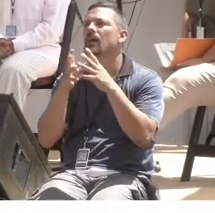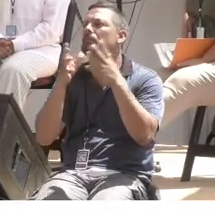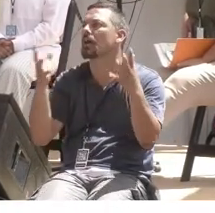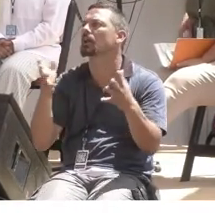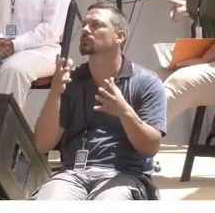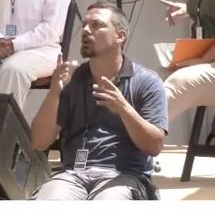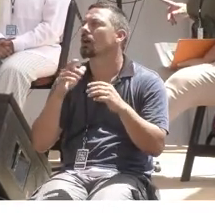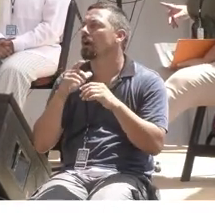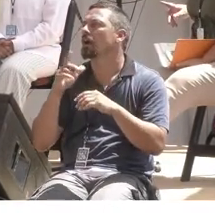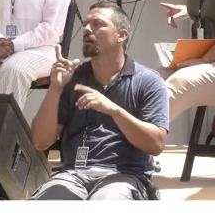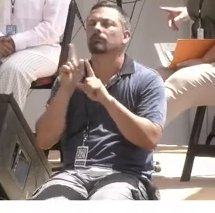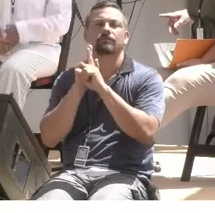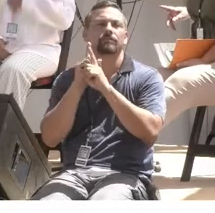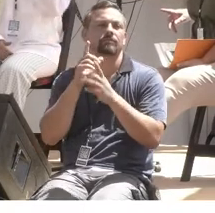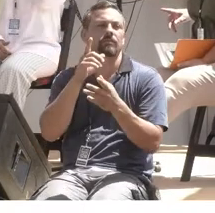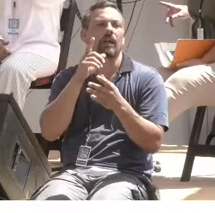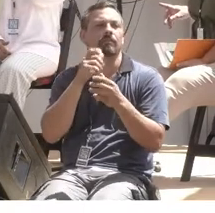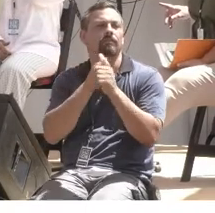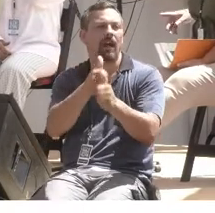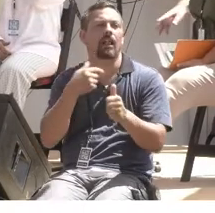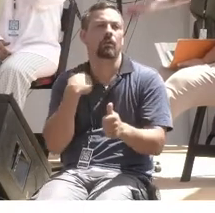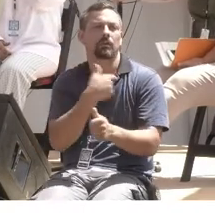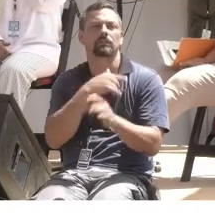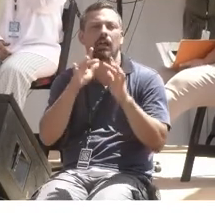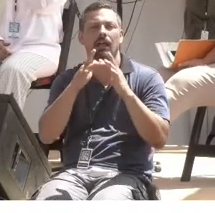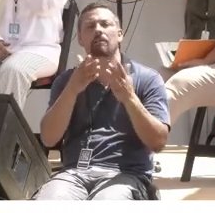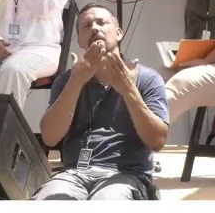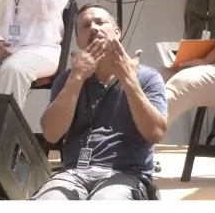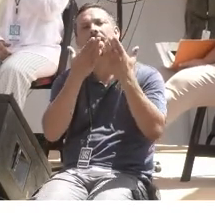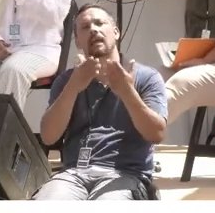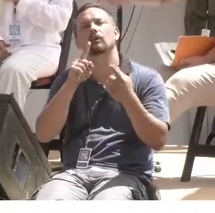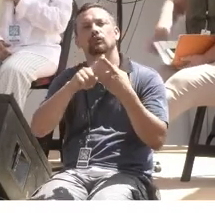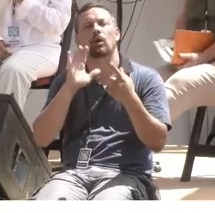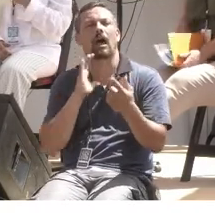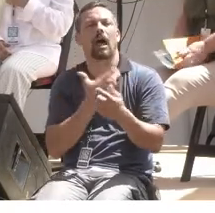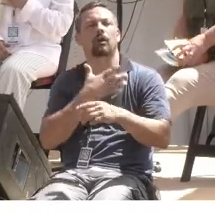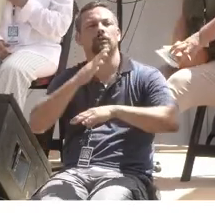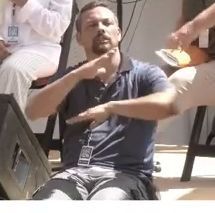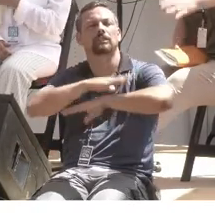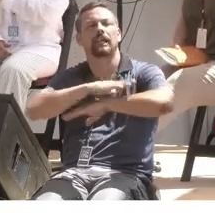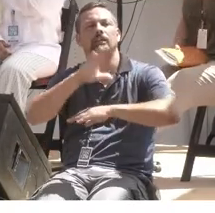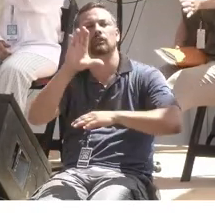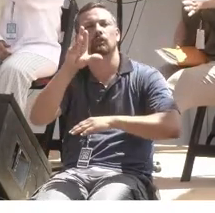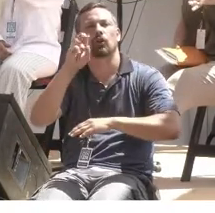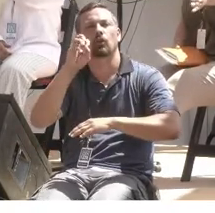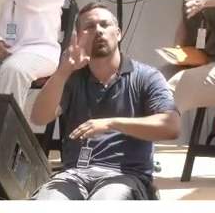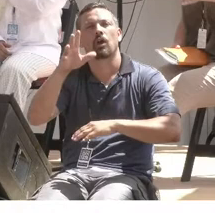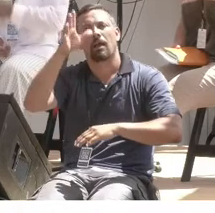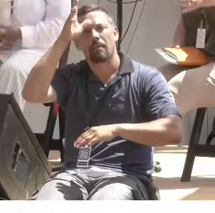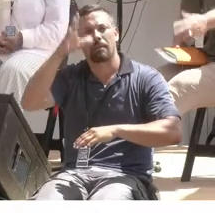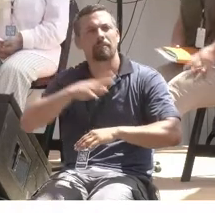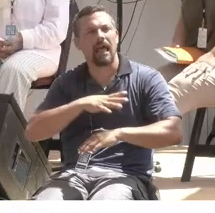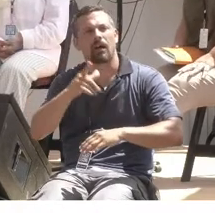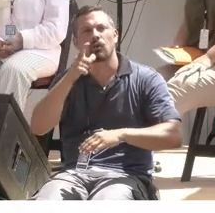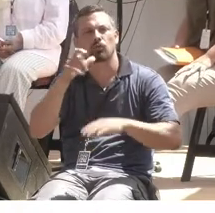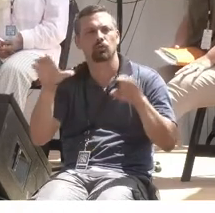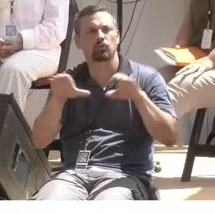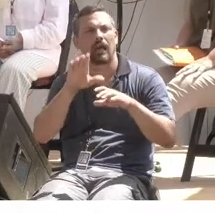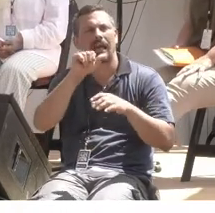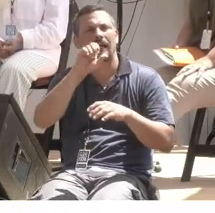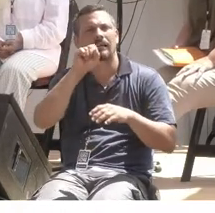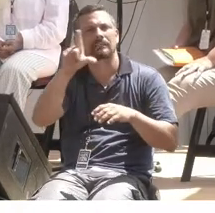us online. And before I forget, let me say a big thank you to our stage crew here. This wonderful man who is doing the